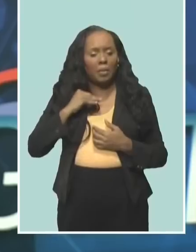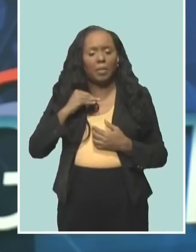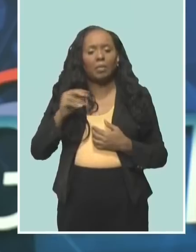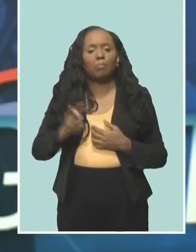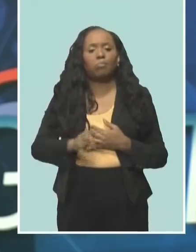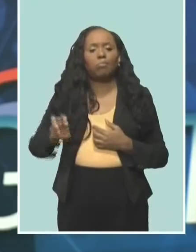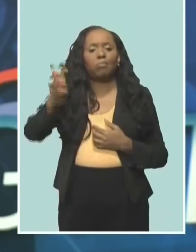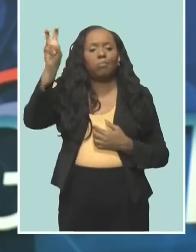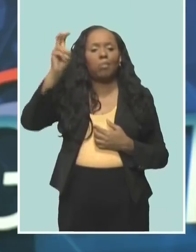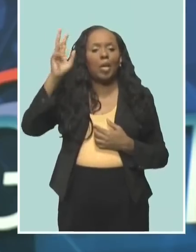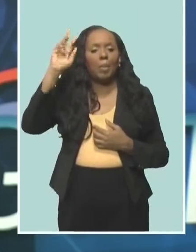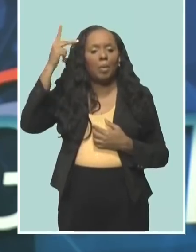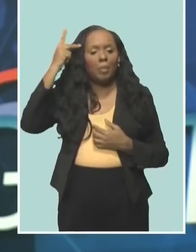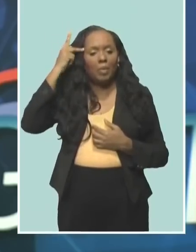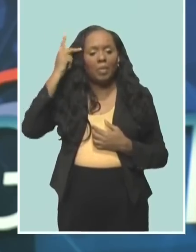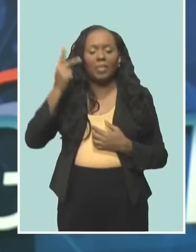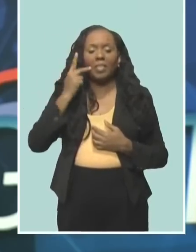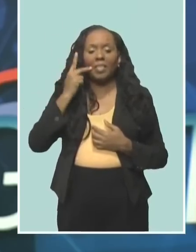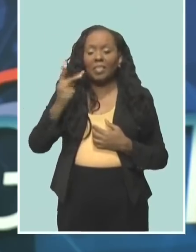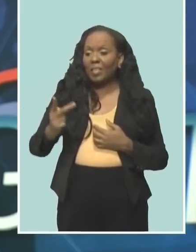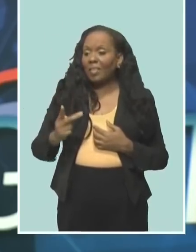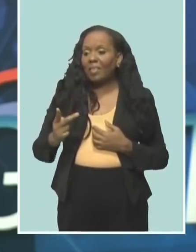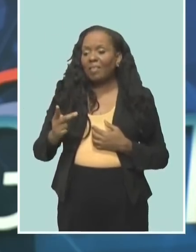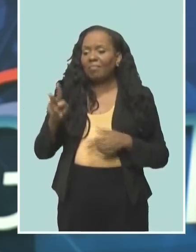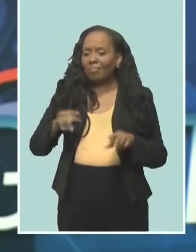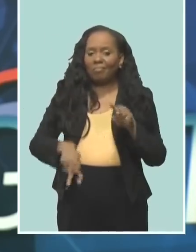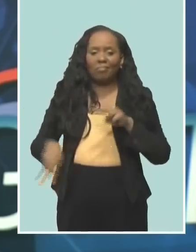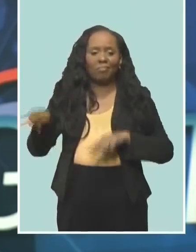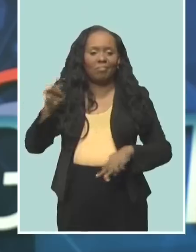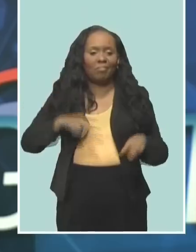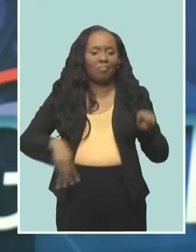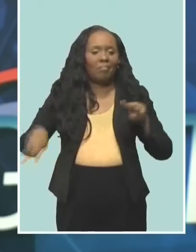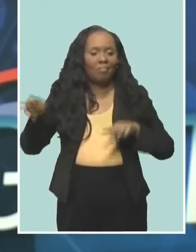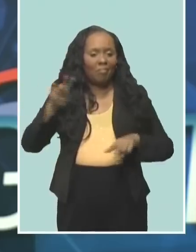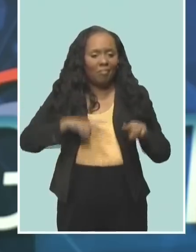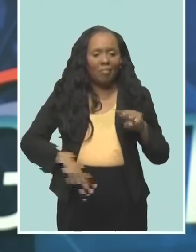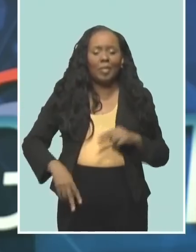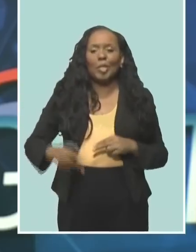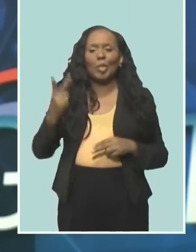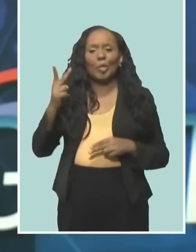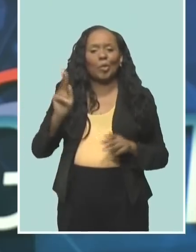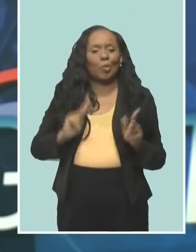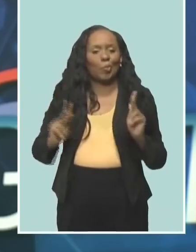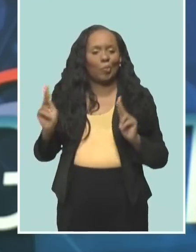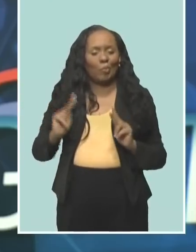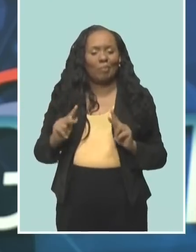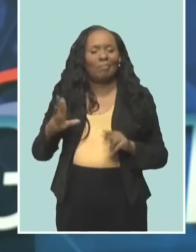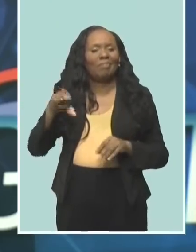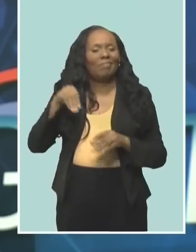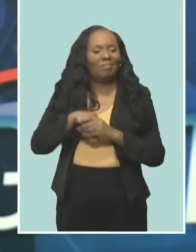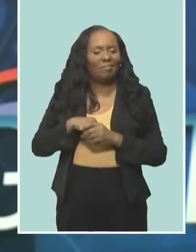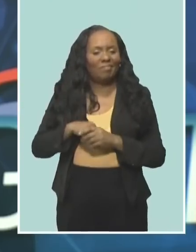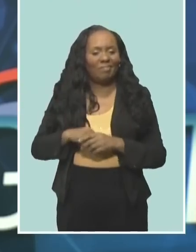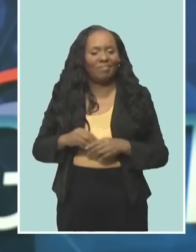given a first-hand look at what happens in both chambers by 2 sitting members. Rachel Agard has that